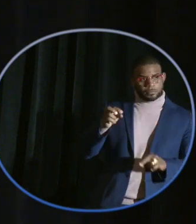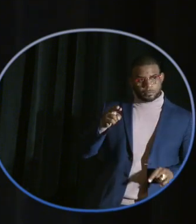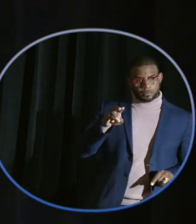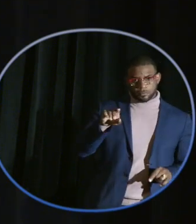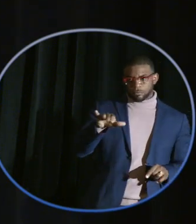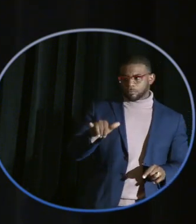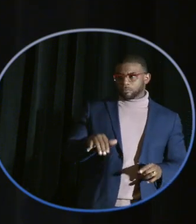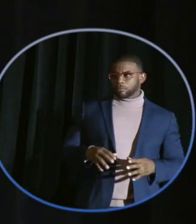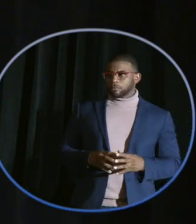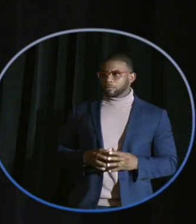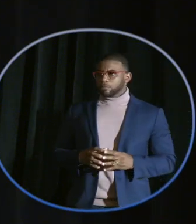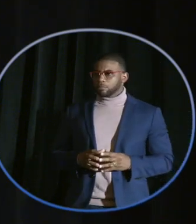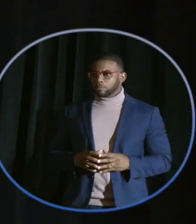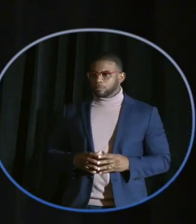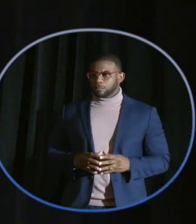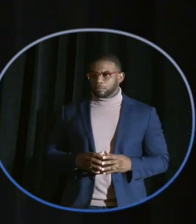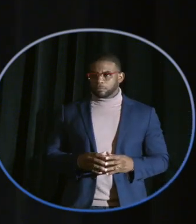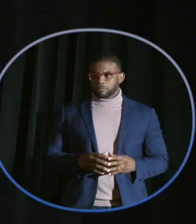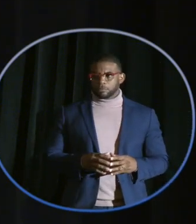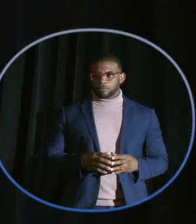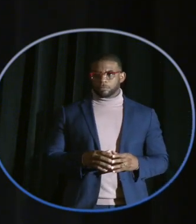please.